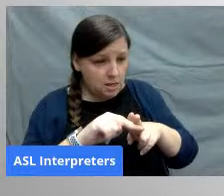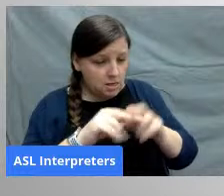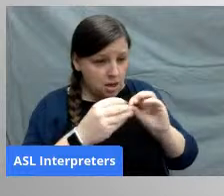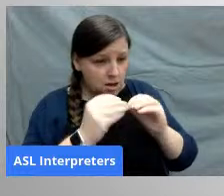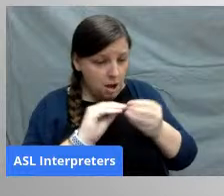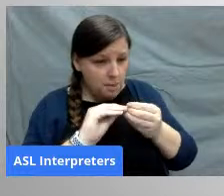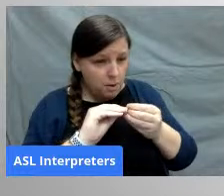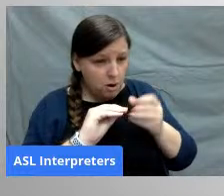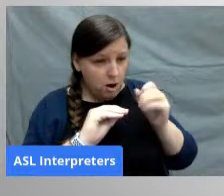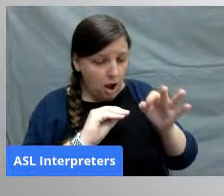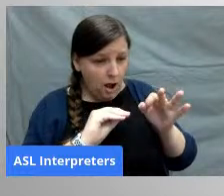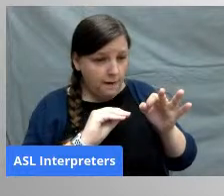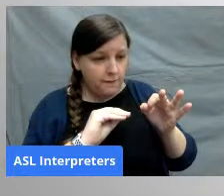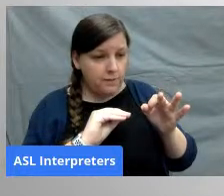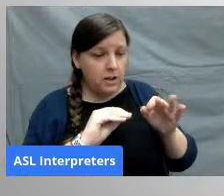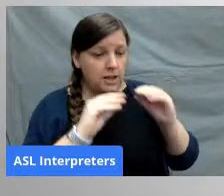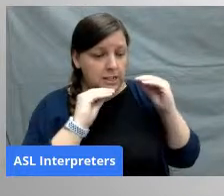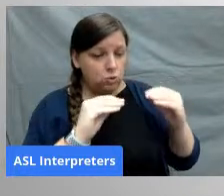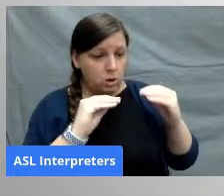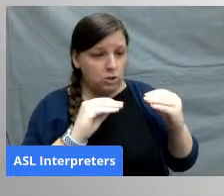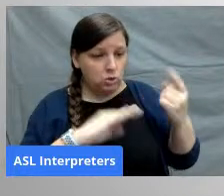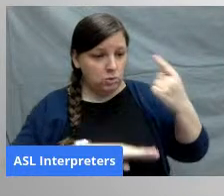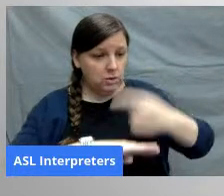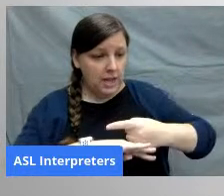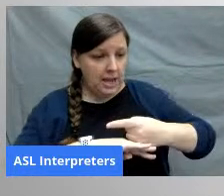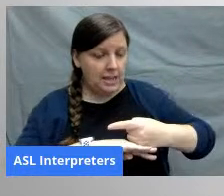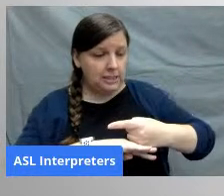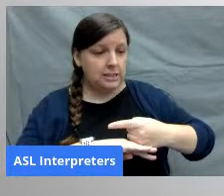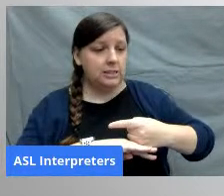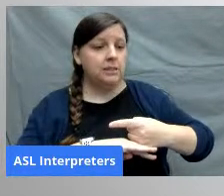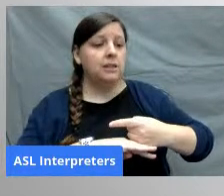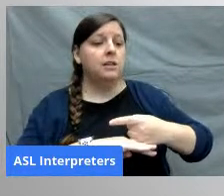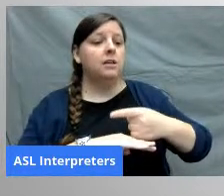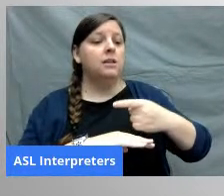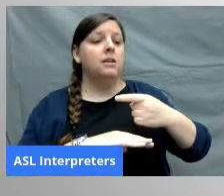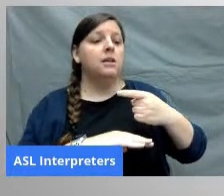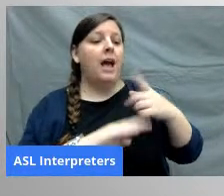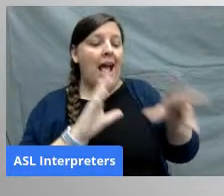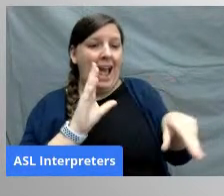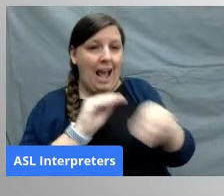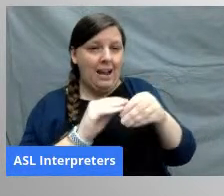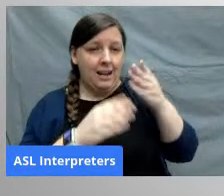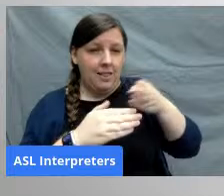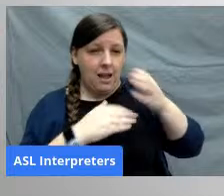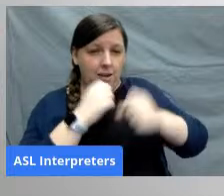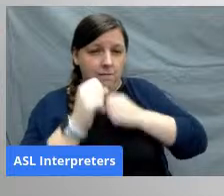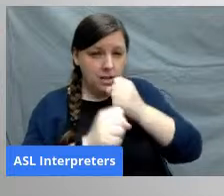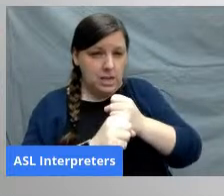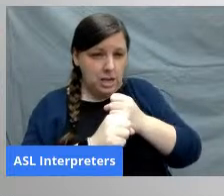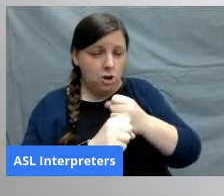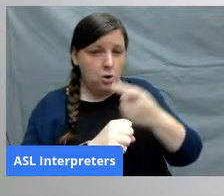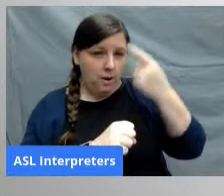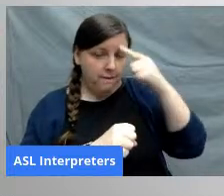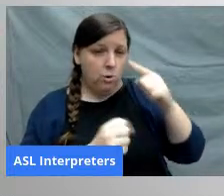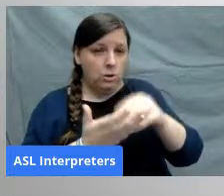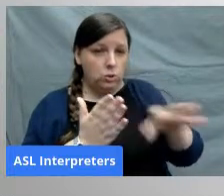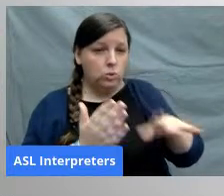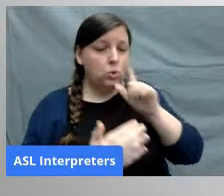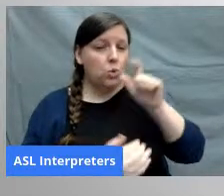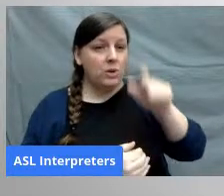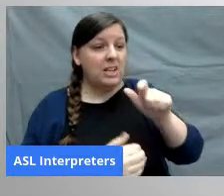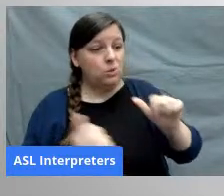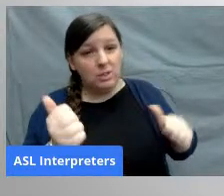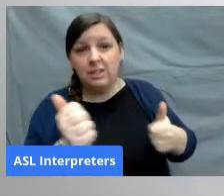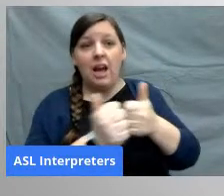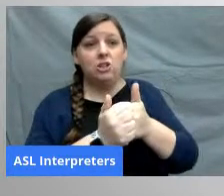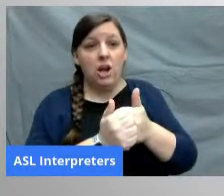into summer for students who are really needing to catch up from having issues with virtual learning?